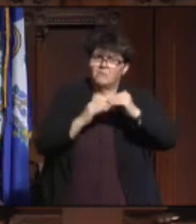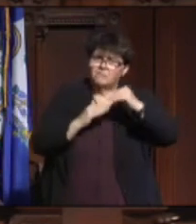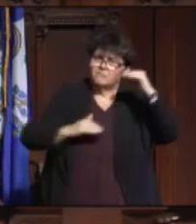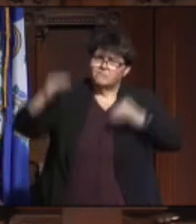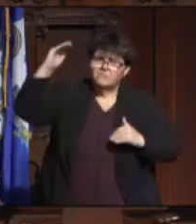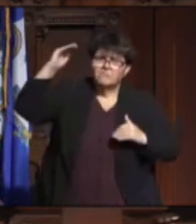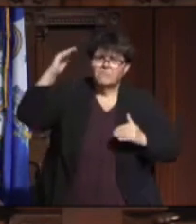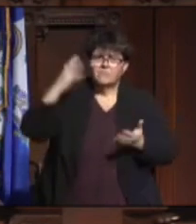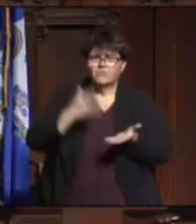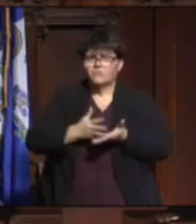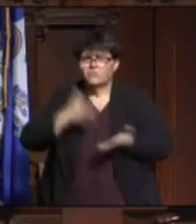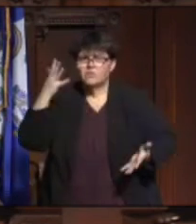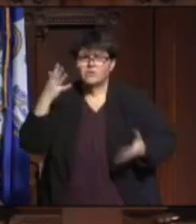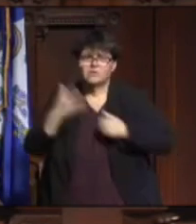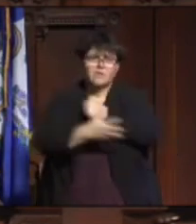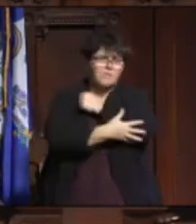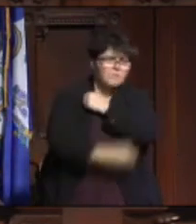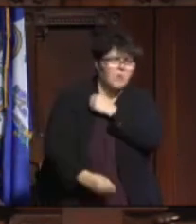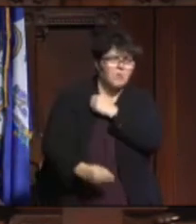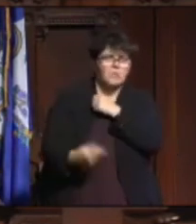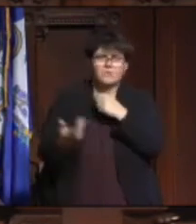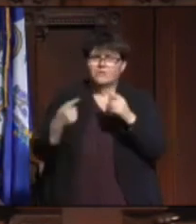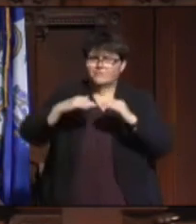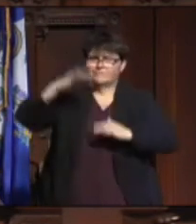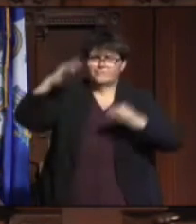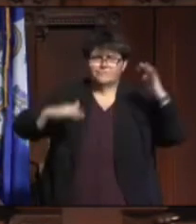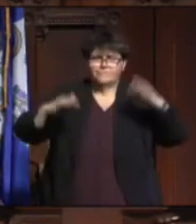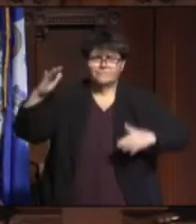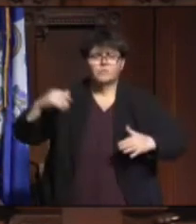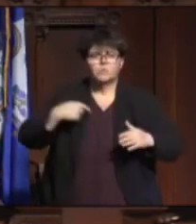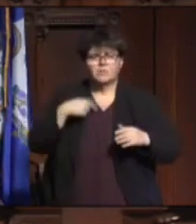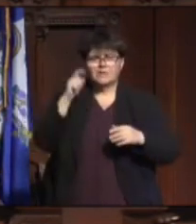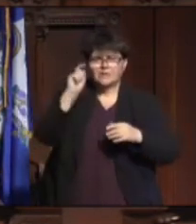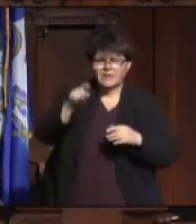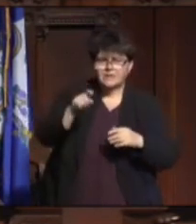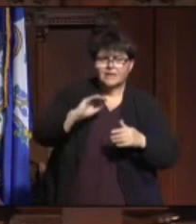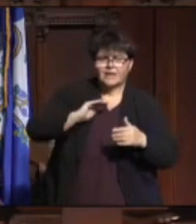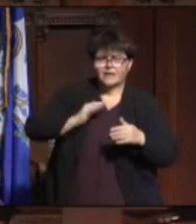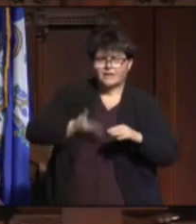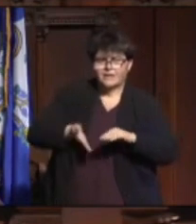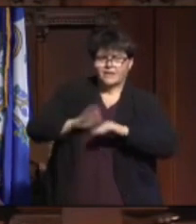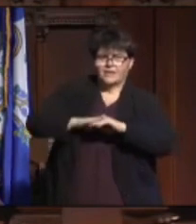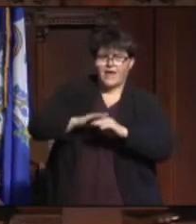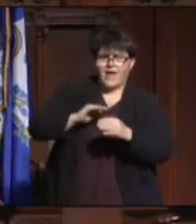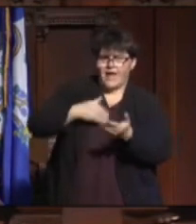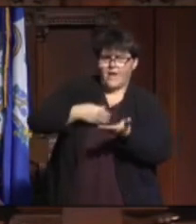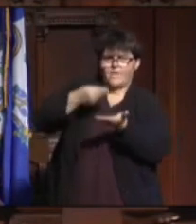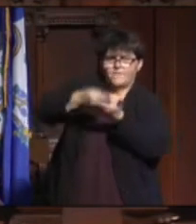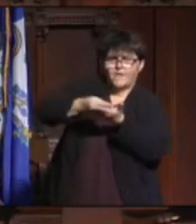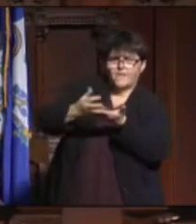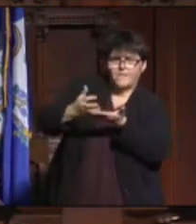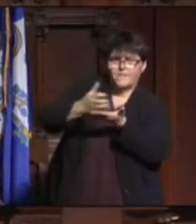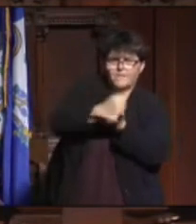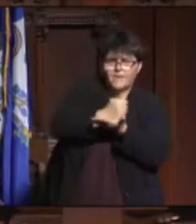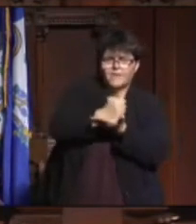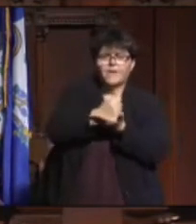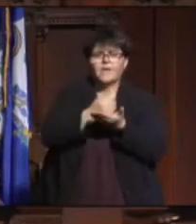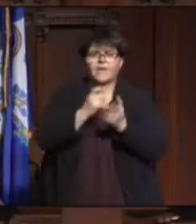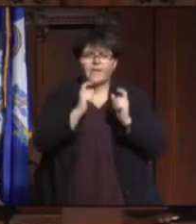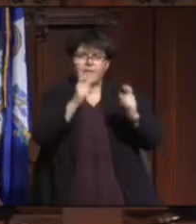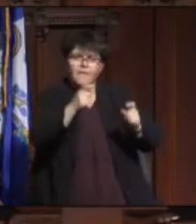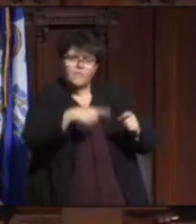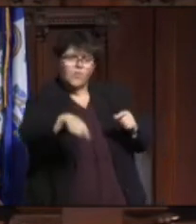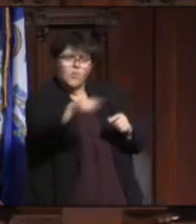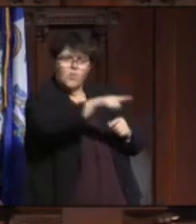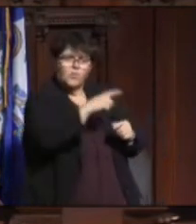Increasing the minimum wage, debt-free community colleges, no-cost workforce training that allows you to get a higher-paying job in less time, they all